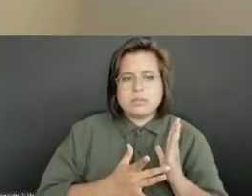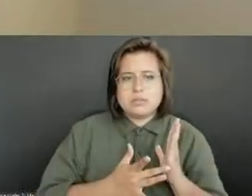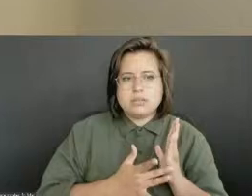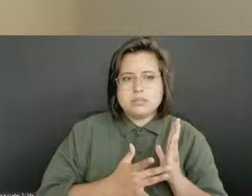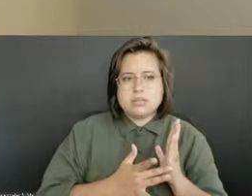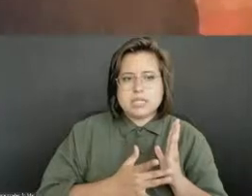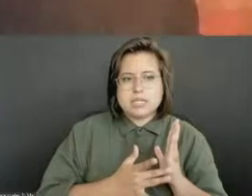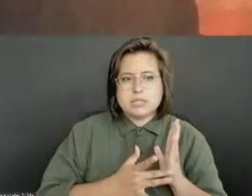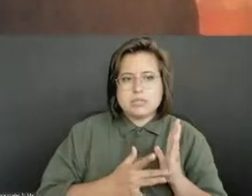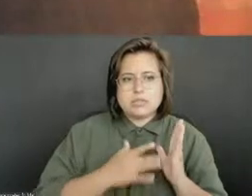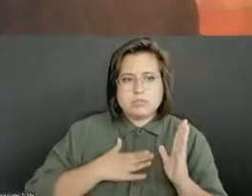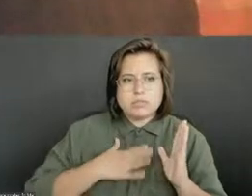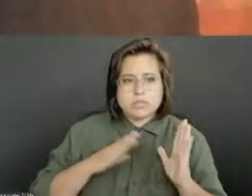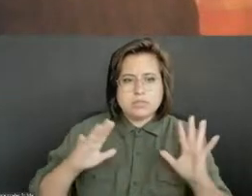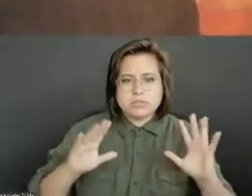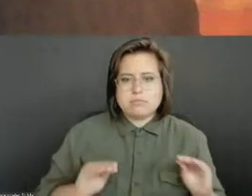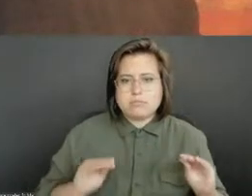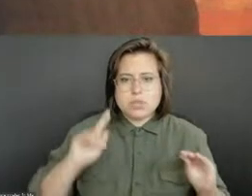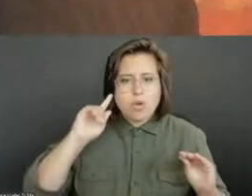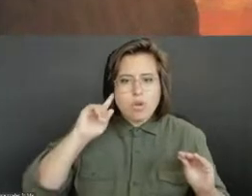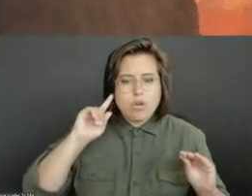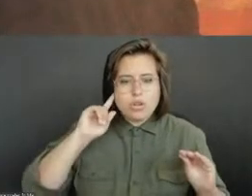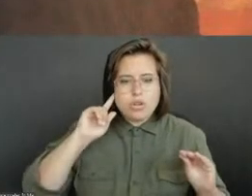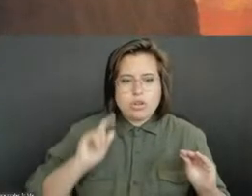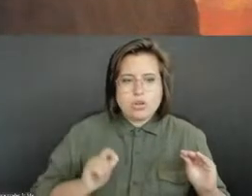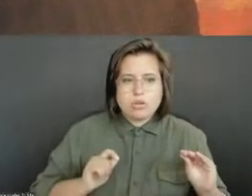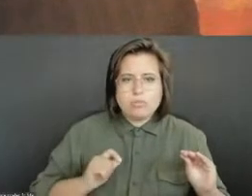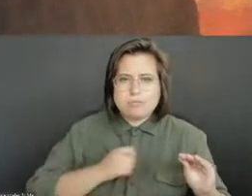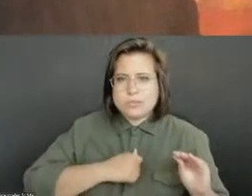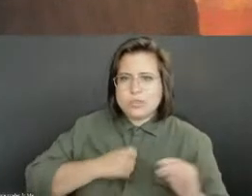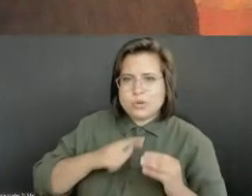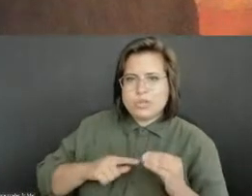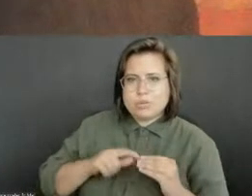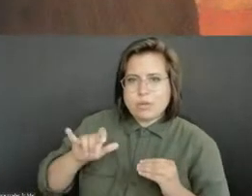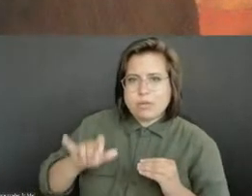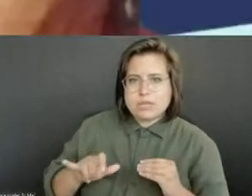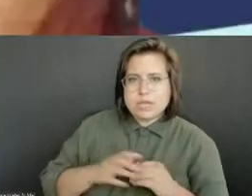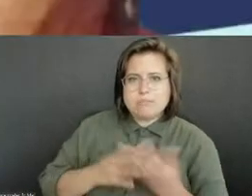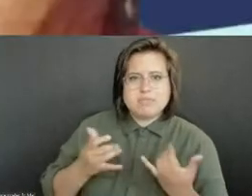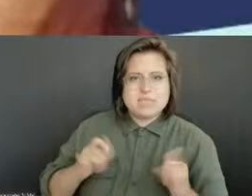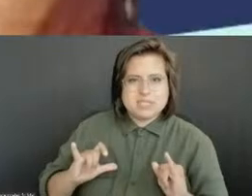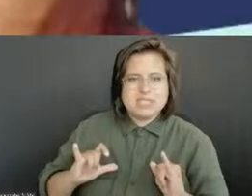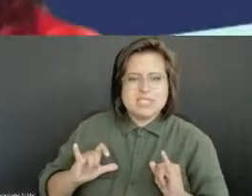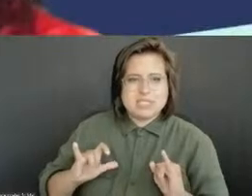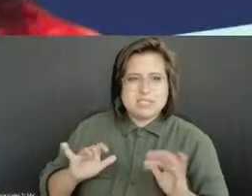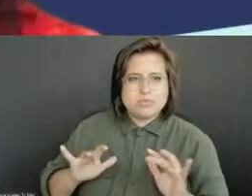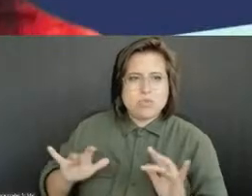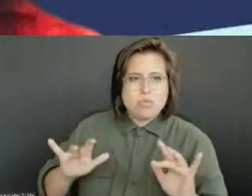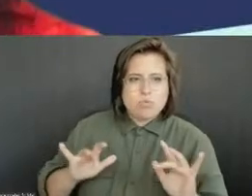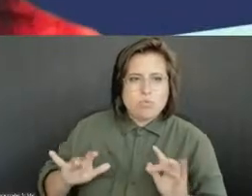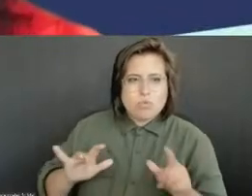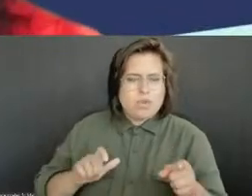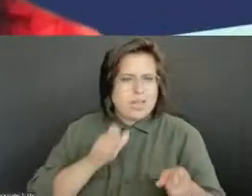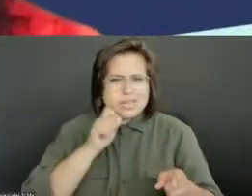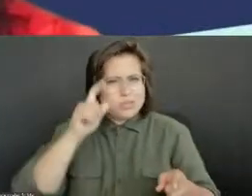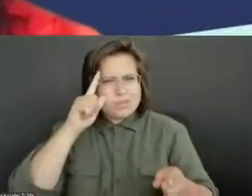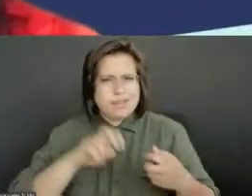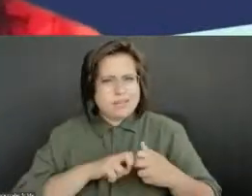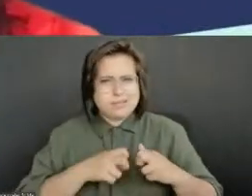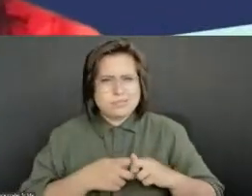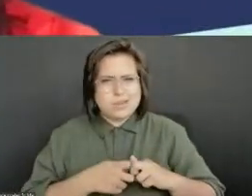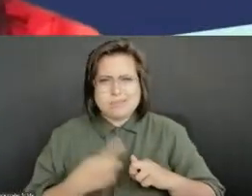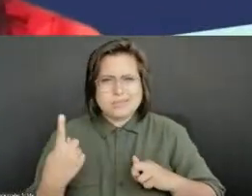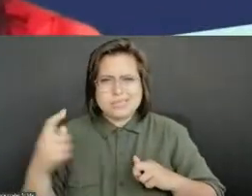Every aspect of her life. Sorry about that. It's remotely pleasurable. I don't think that is it. There is something